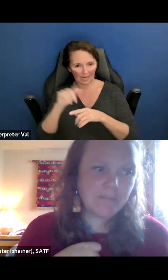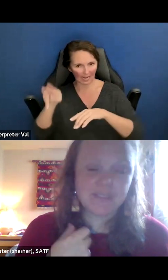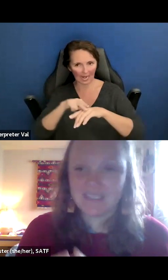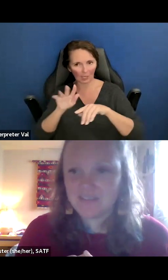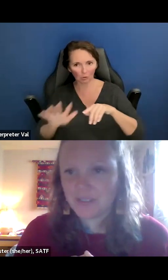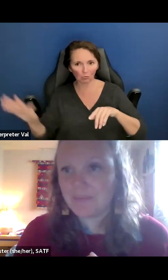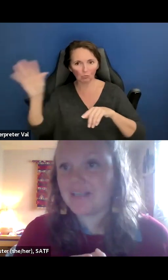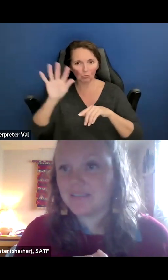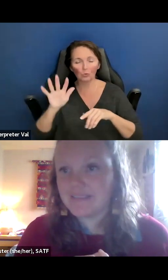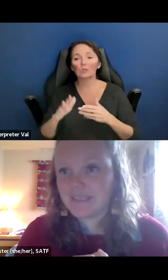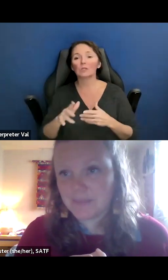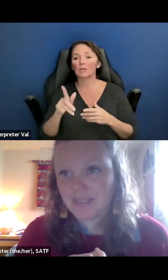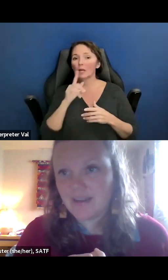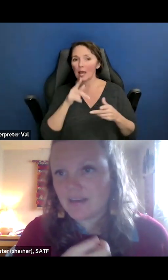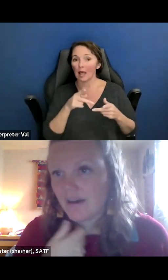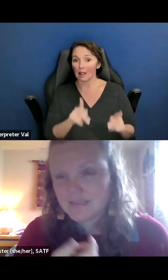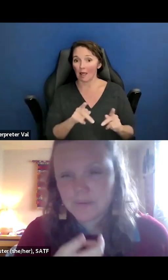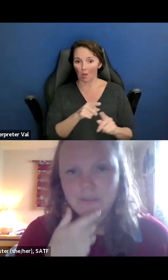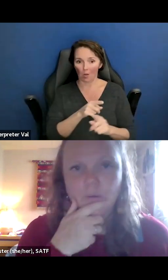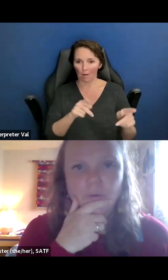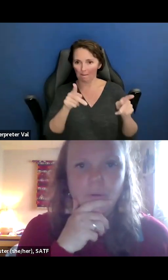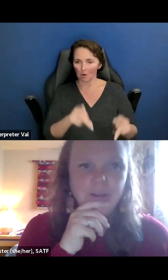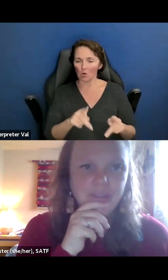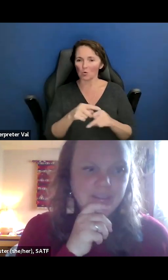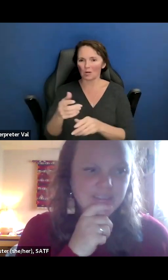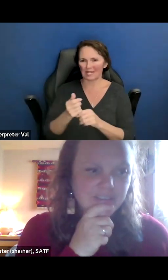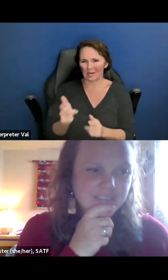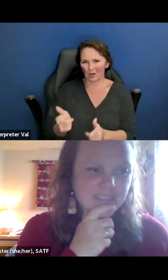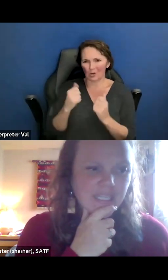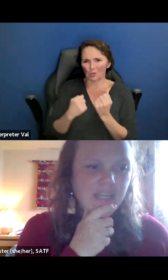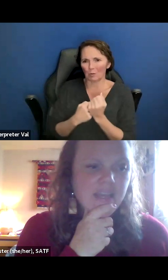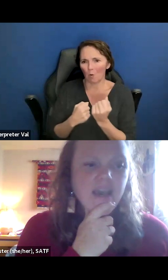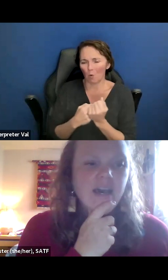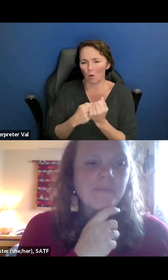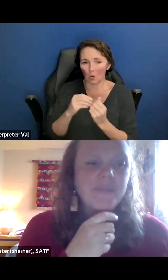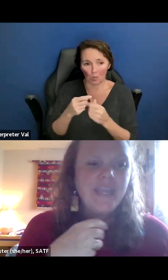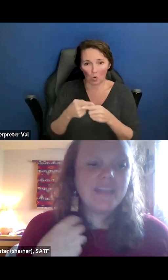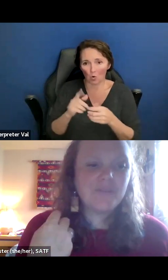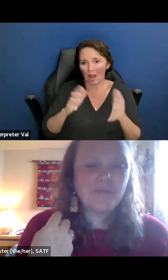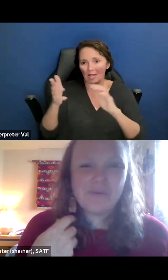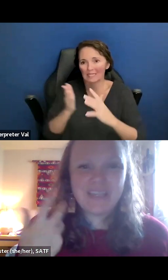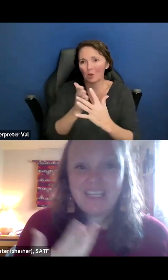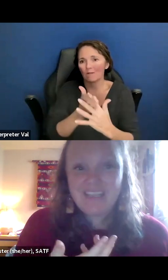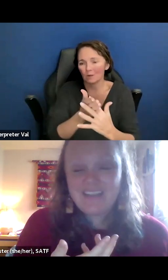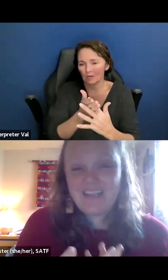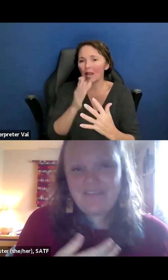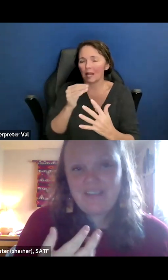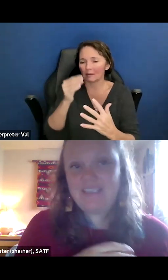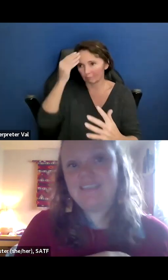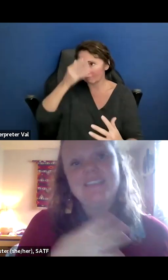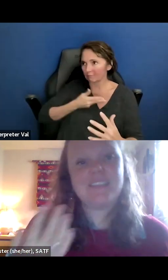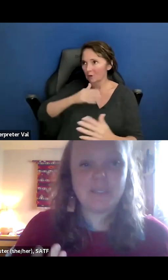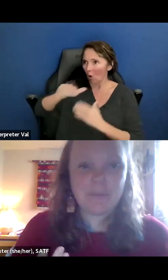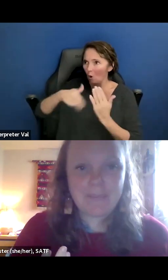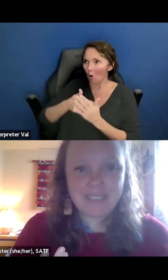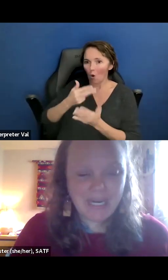patient presents for a medical assessment at a hospital or other healthcare facility. And what they found,